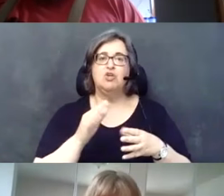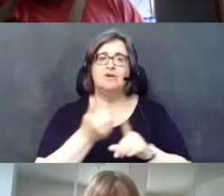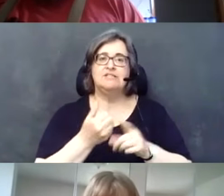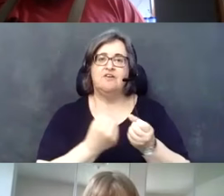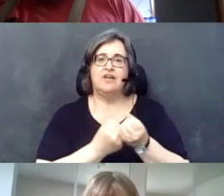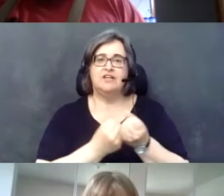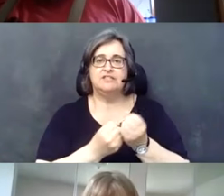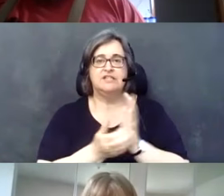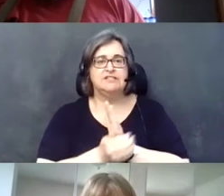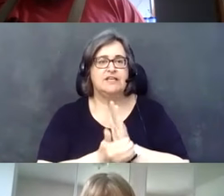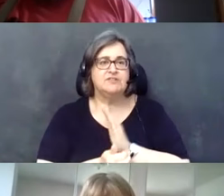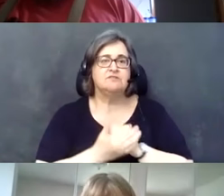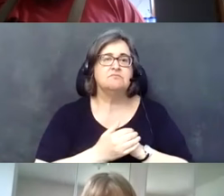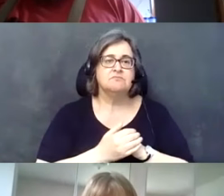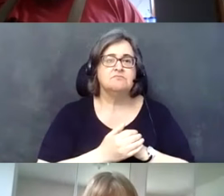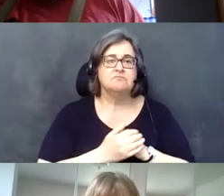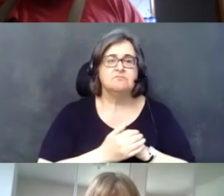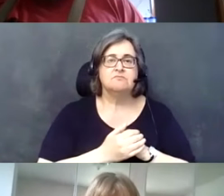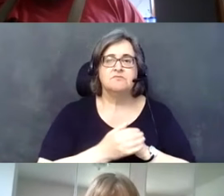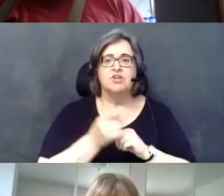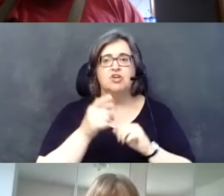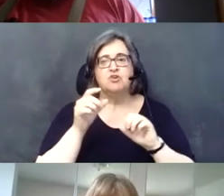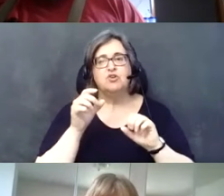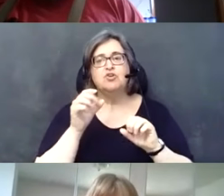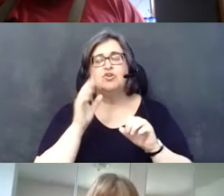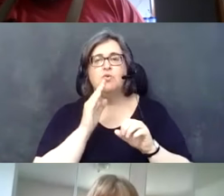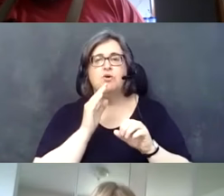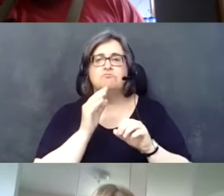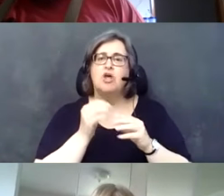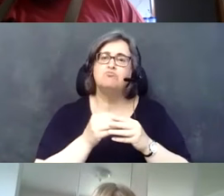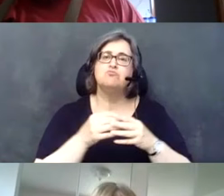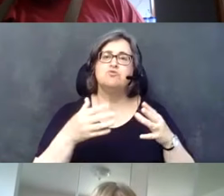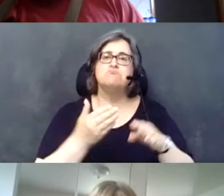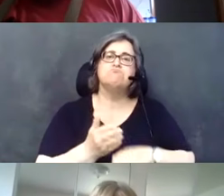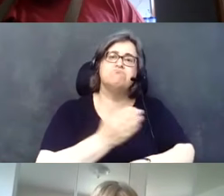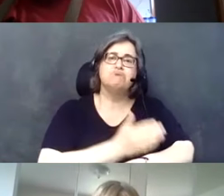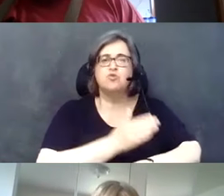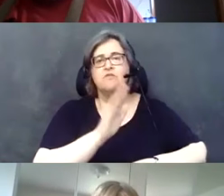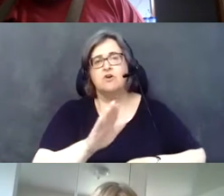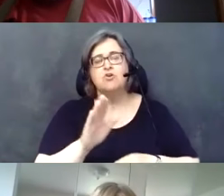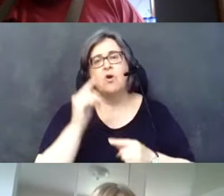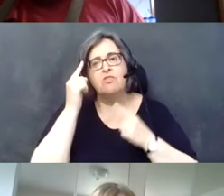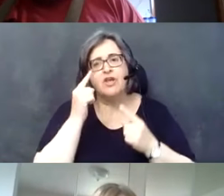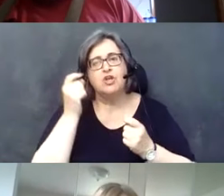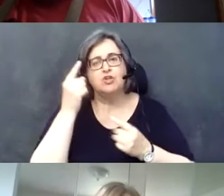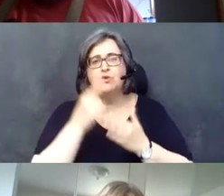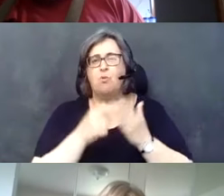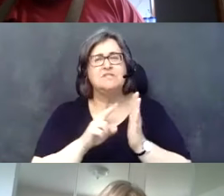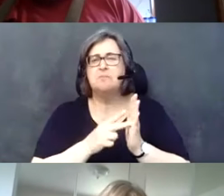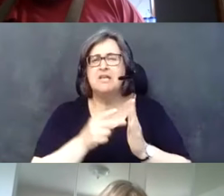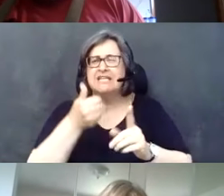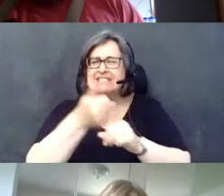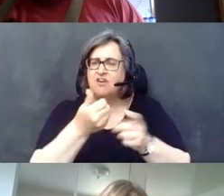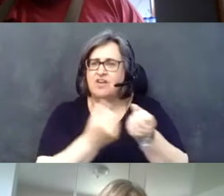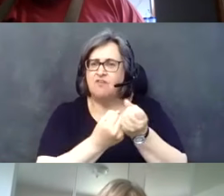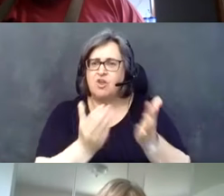these self-advocates will help broaden your perspective and broaden your thinking and understanding on what it means to be a self-advocate